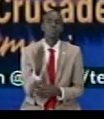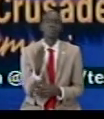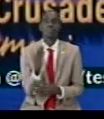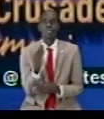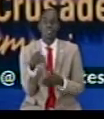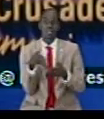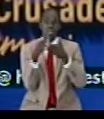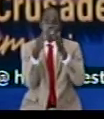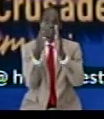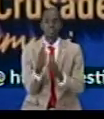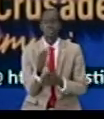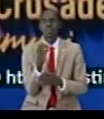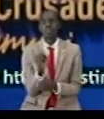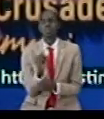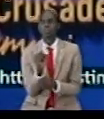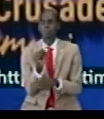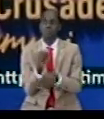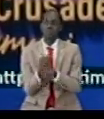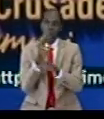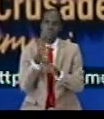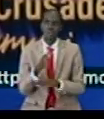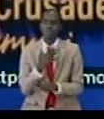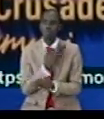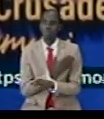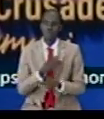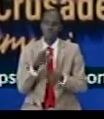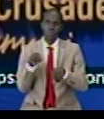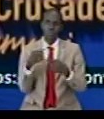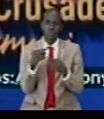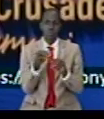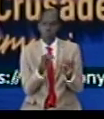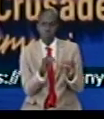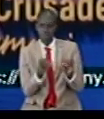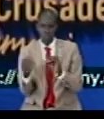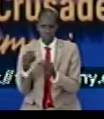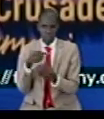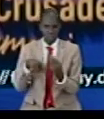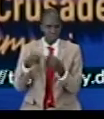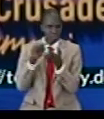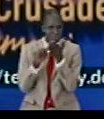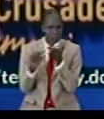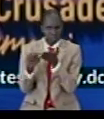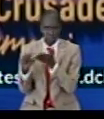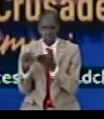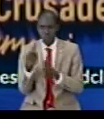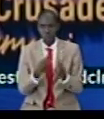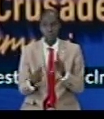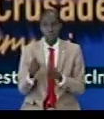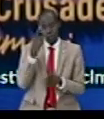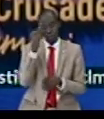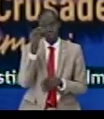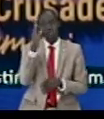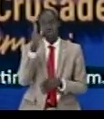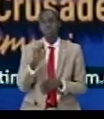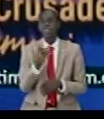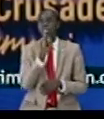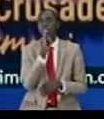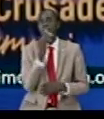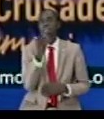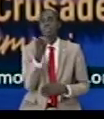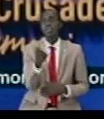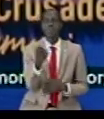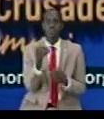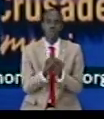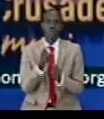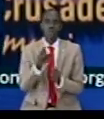Ushers, workers, please go around and check the paper. Your testimony is there with you